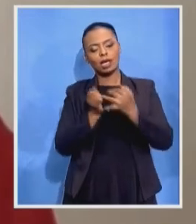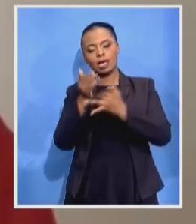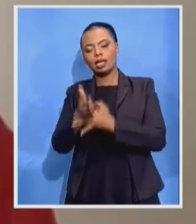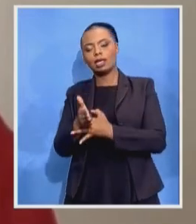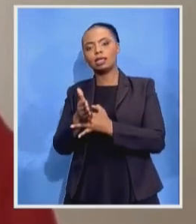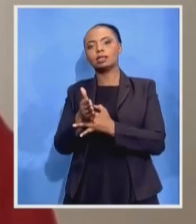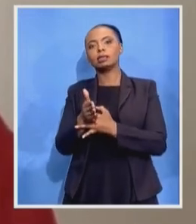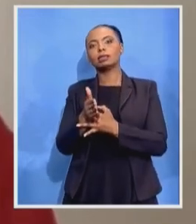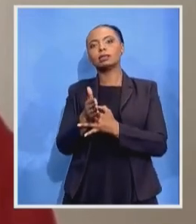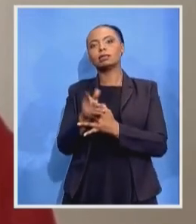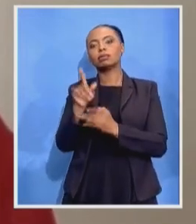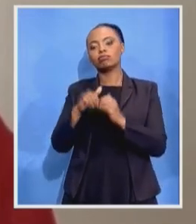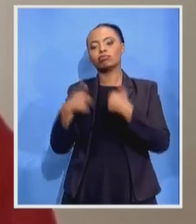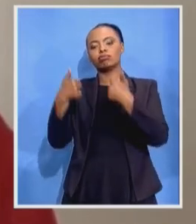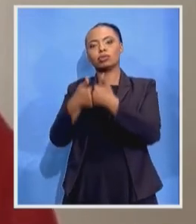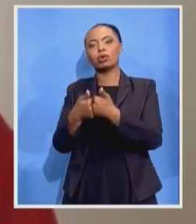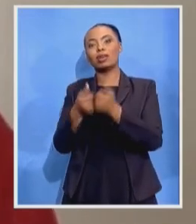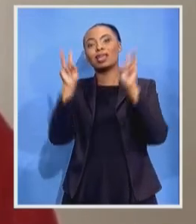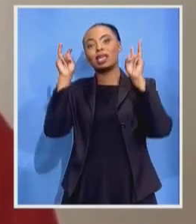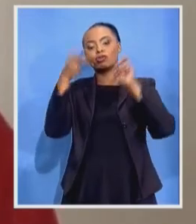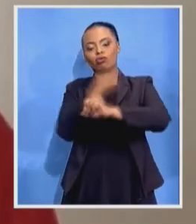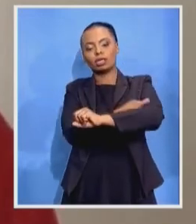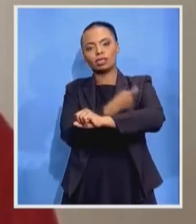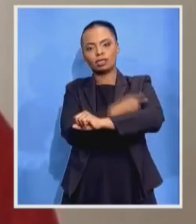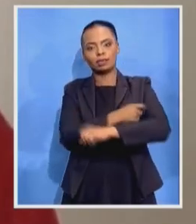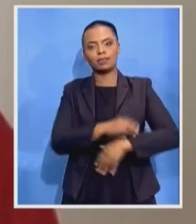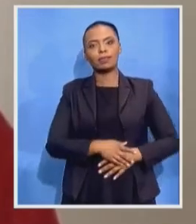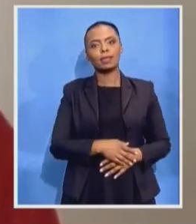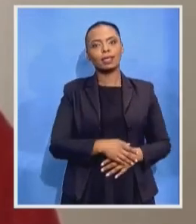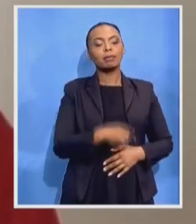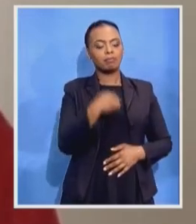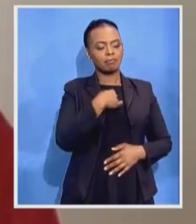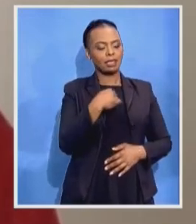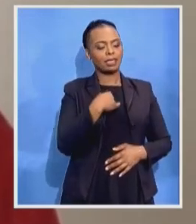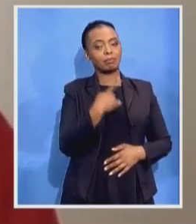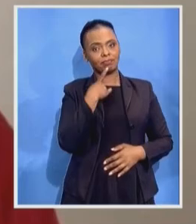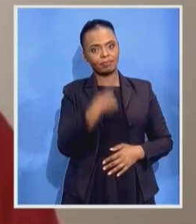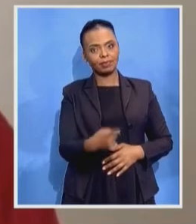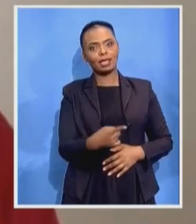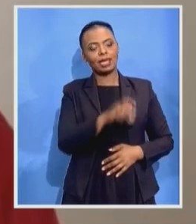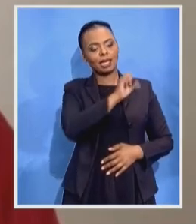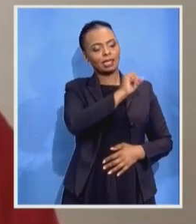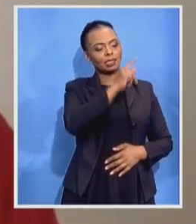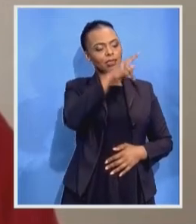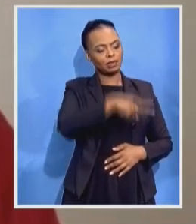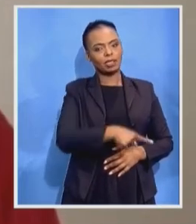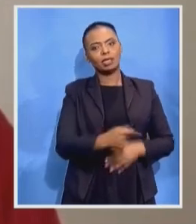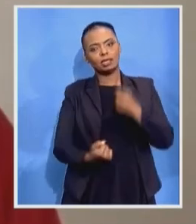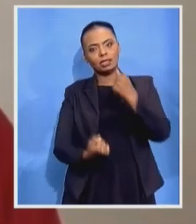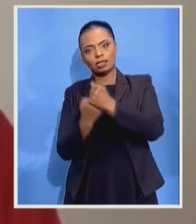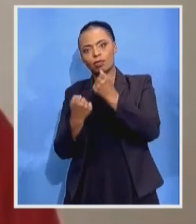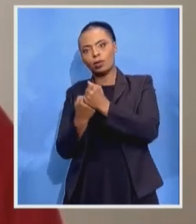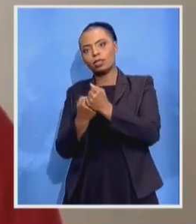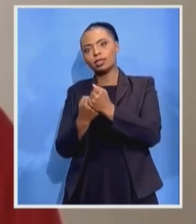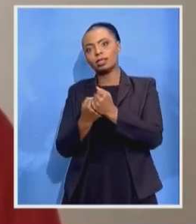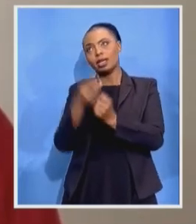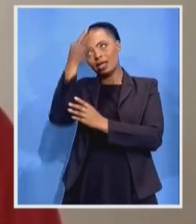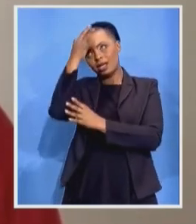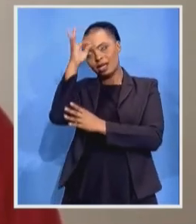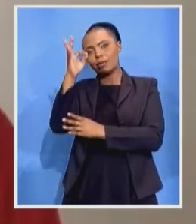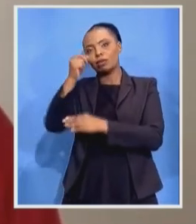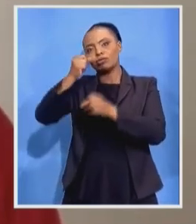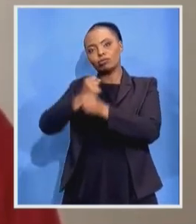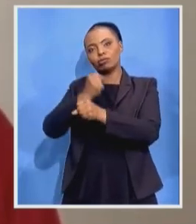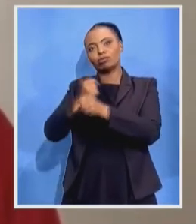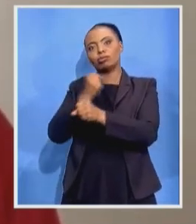that the SACP does support government's effort to engage all the countries that have got the